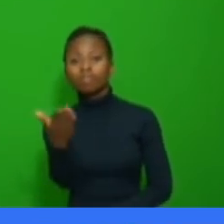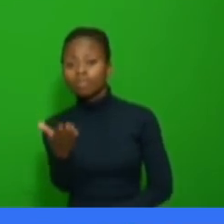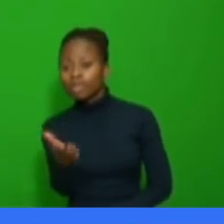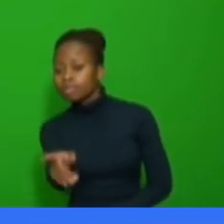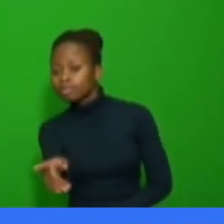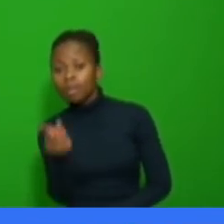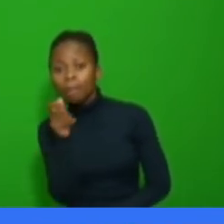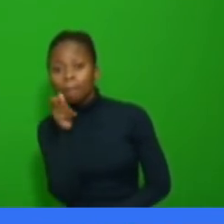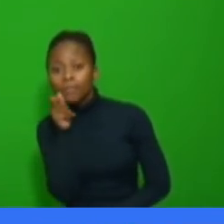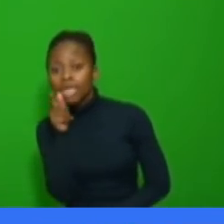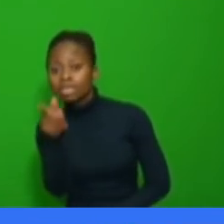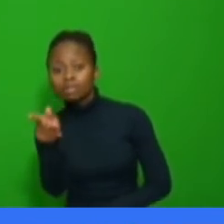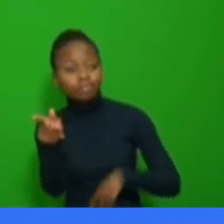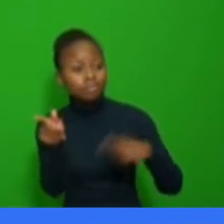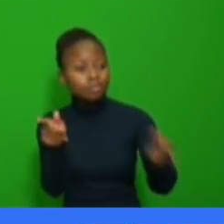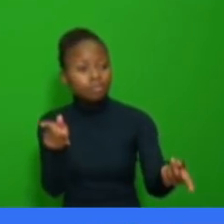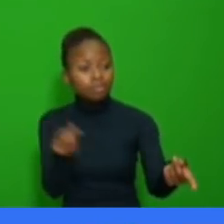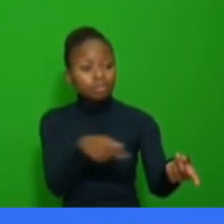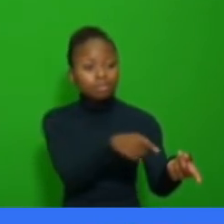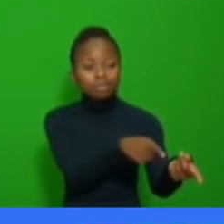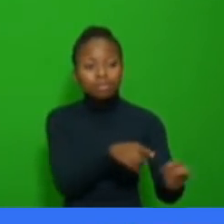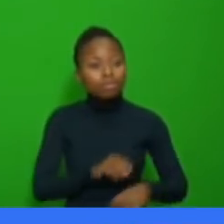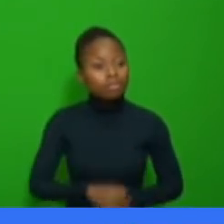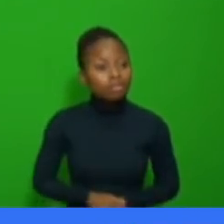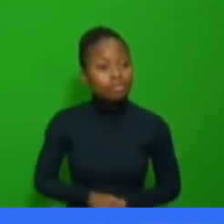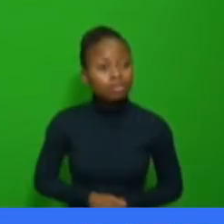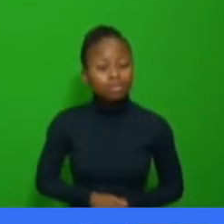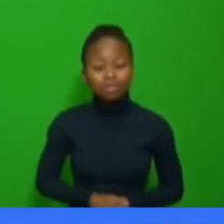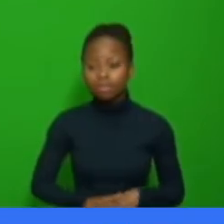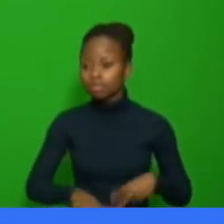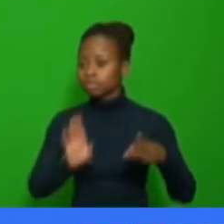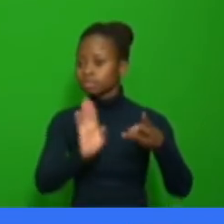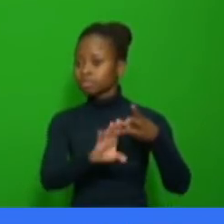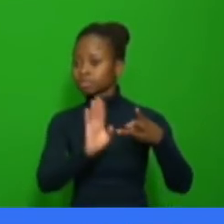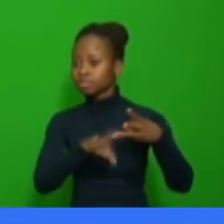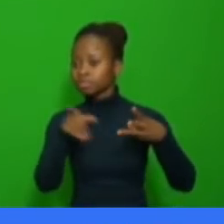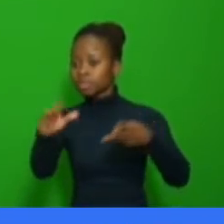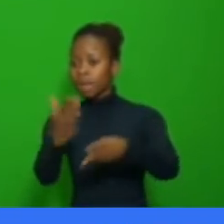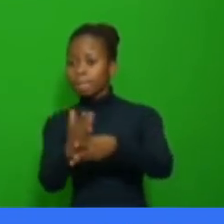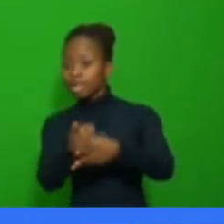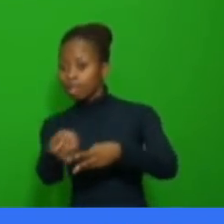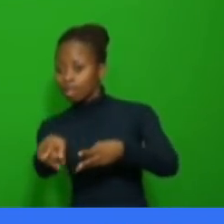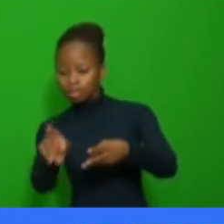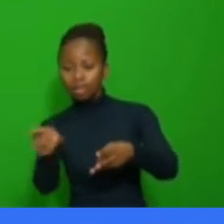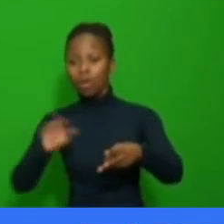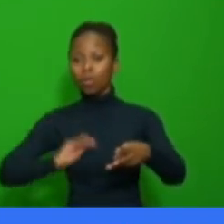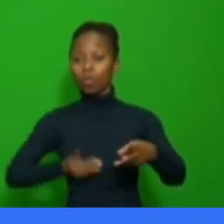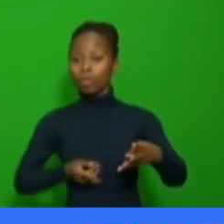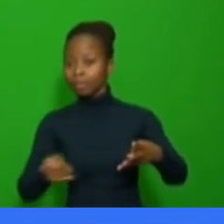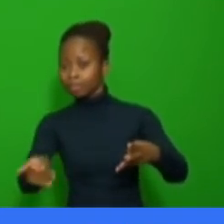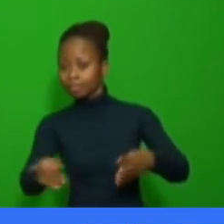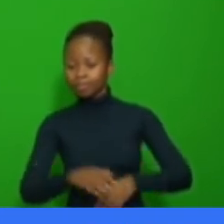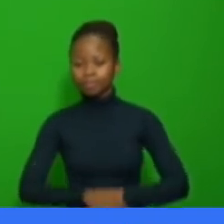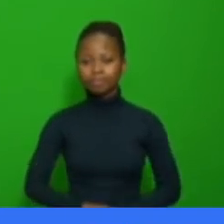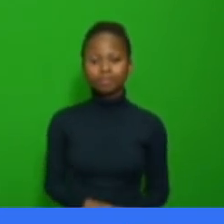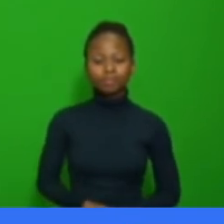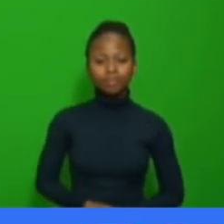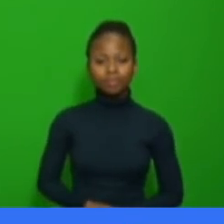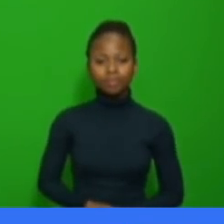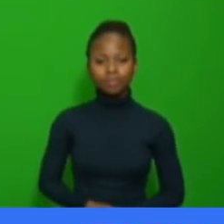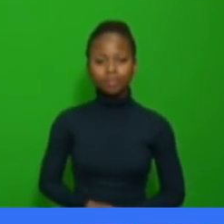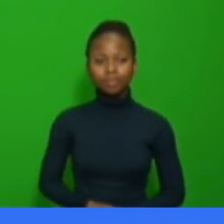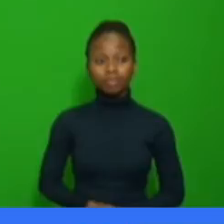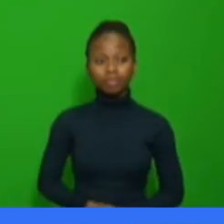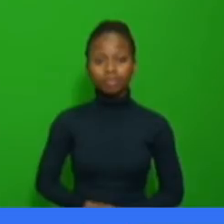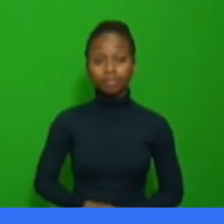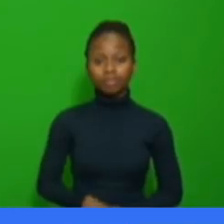Sir, and you, and then you in the middle row, and you, ma'am. This is a